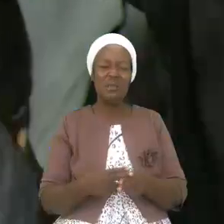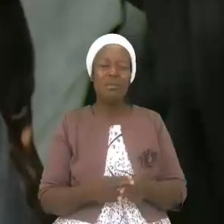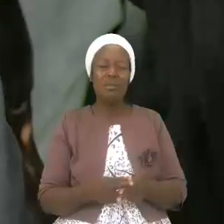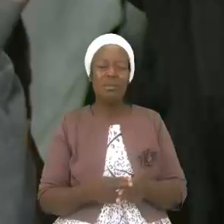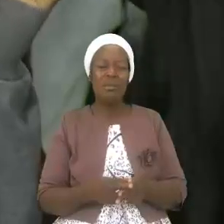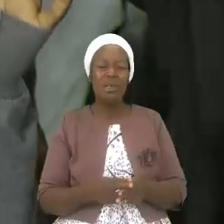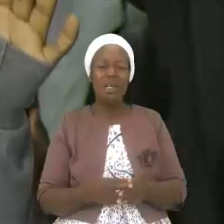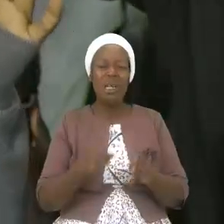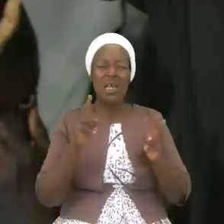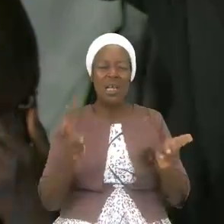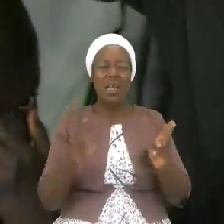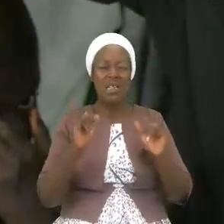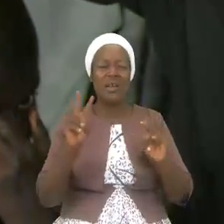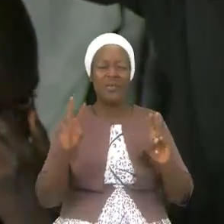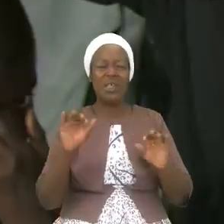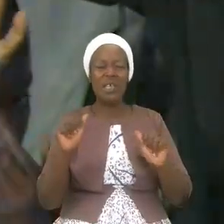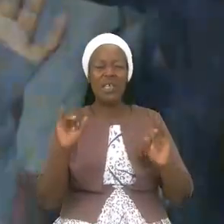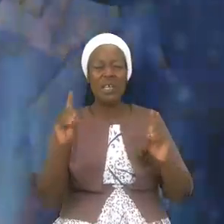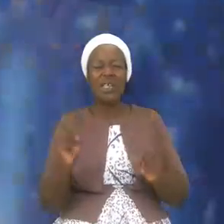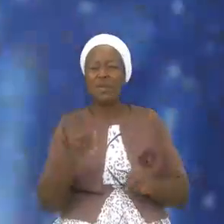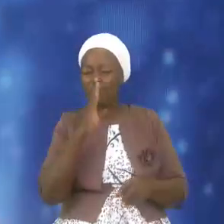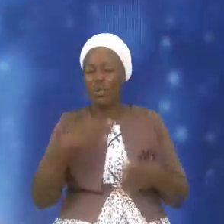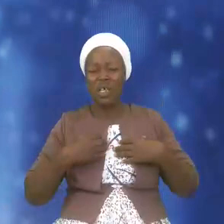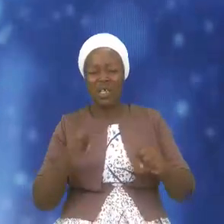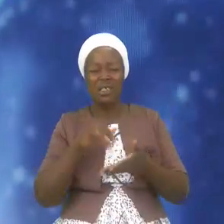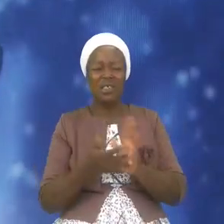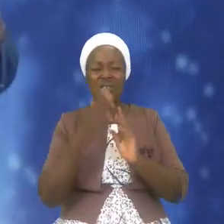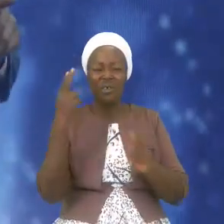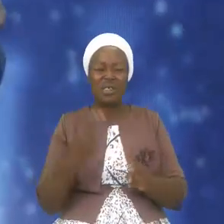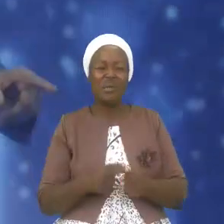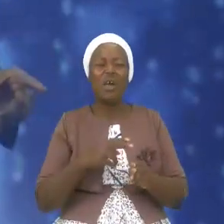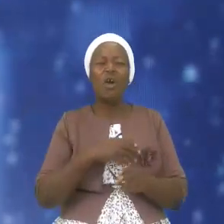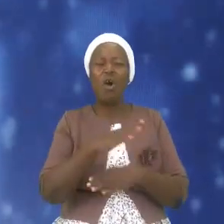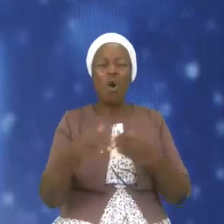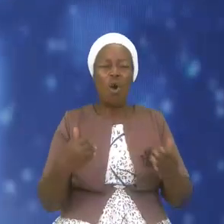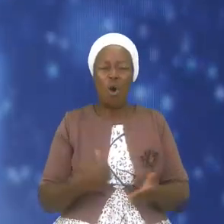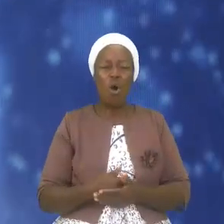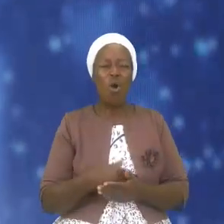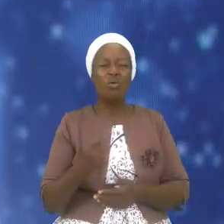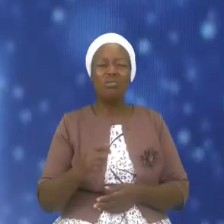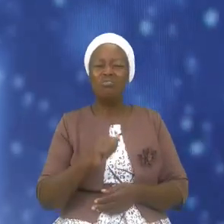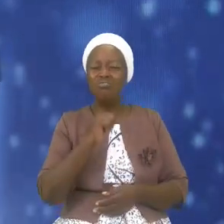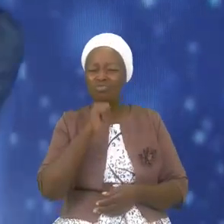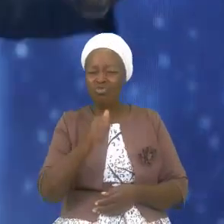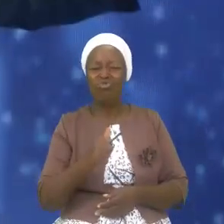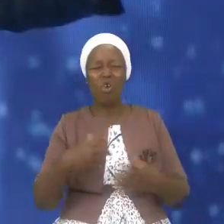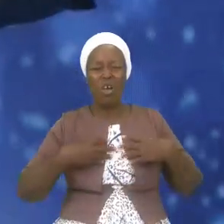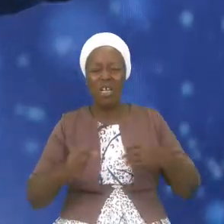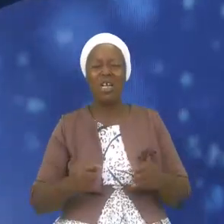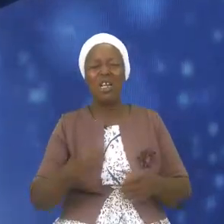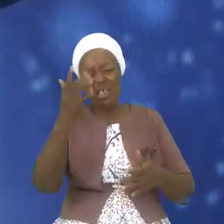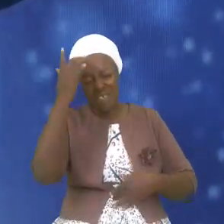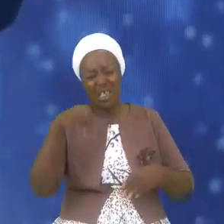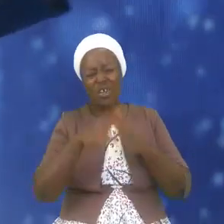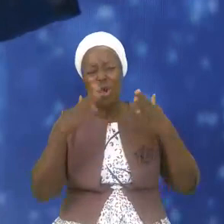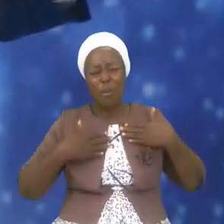name. All incurable diseases in your body, be taken away right now.